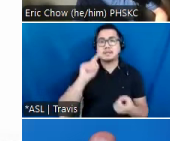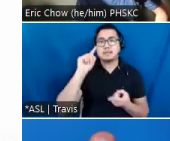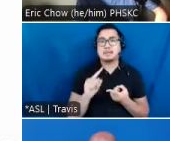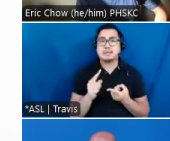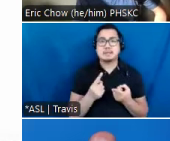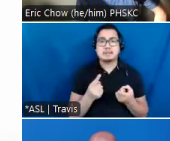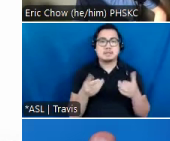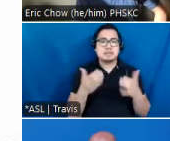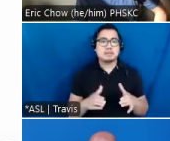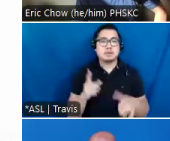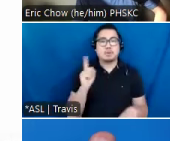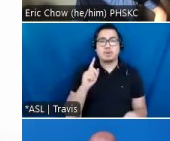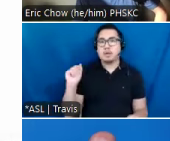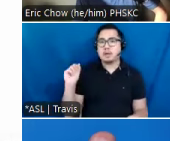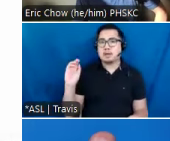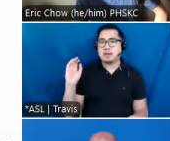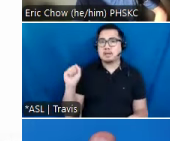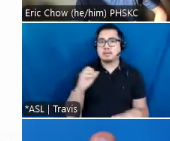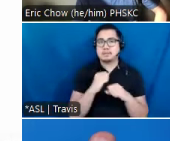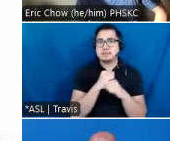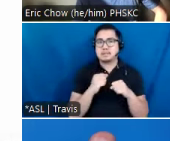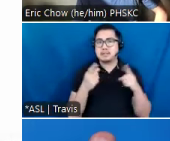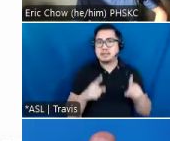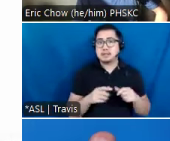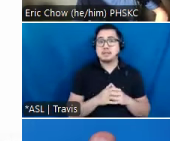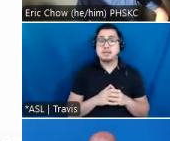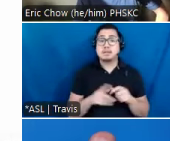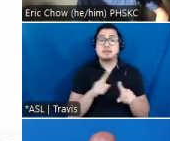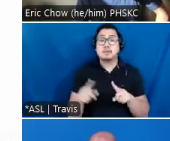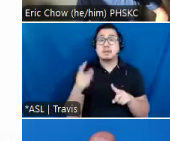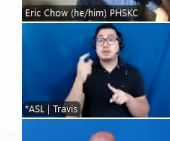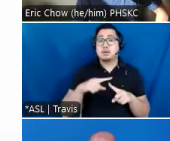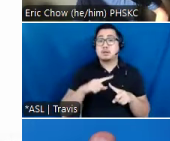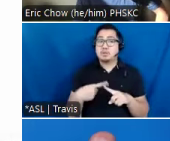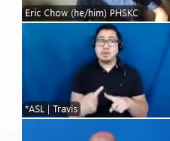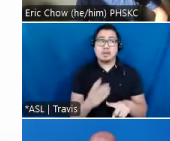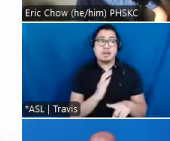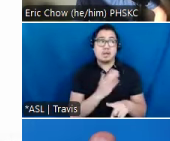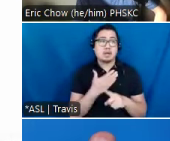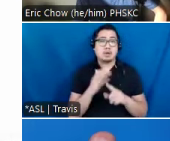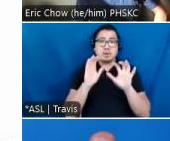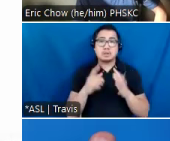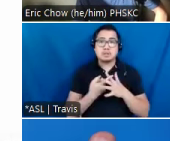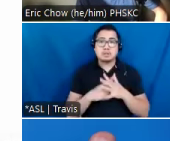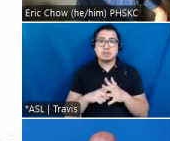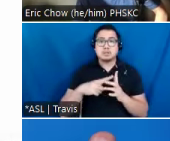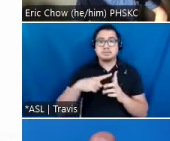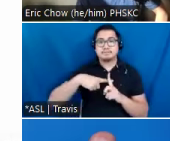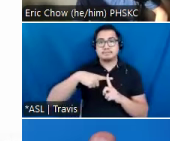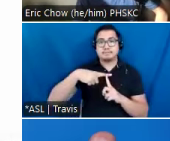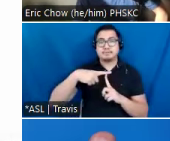area where Aedes mosquitoes would live. However, as our climate starts to warm up, it is possible that